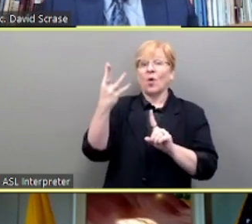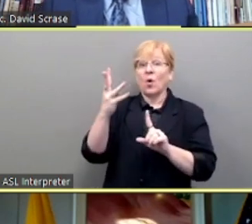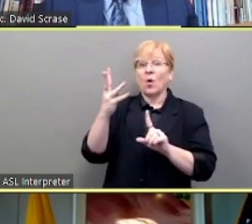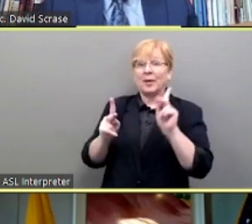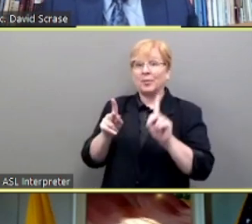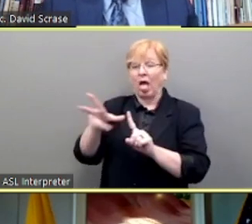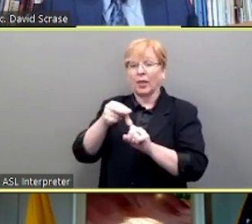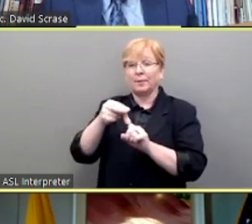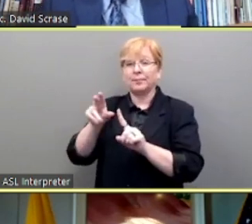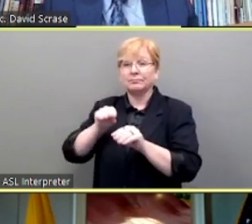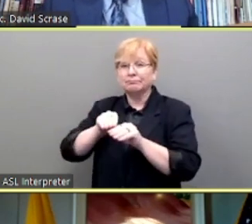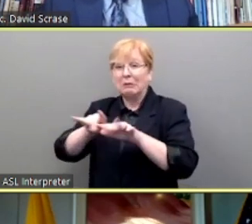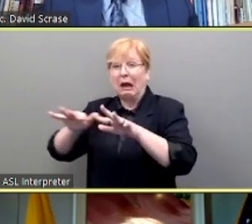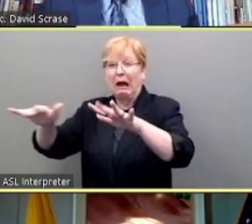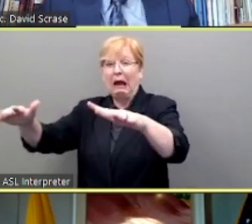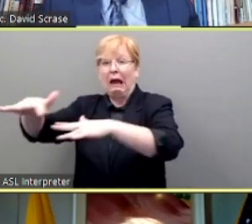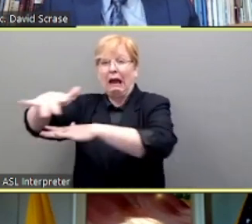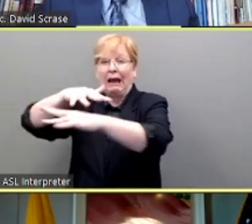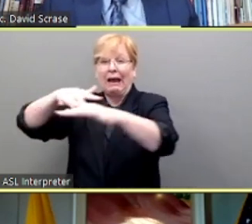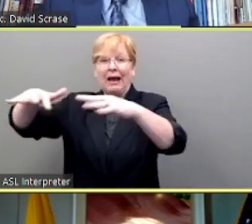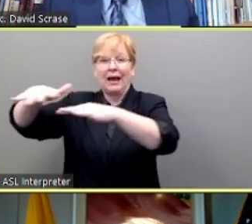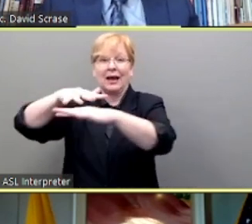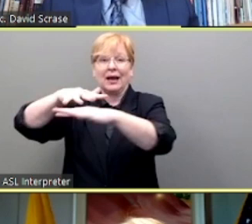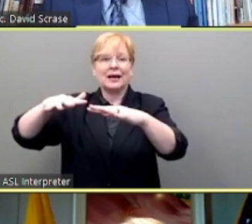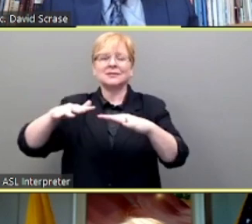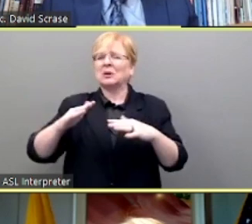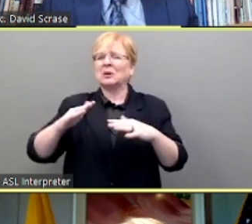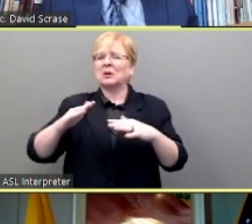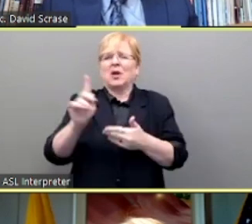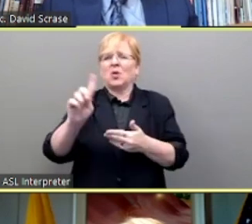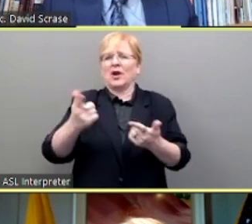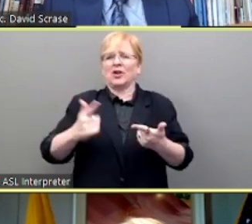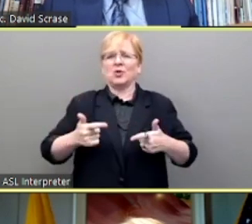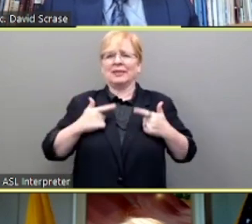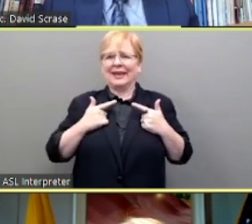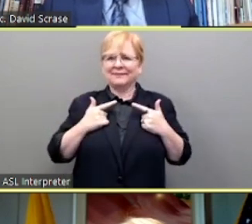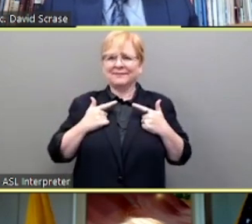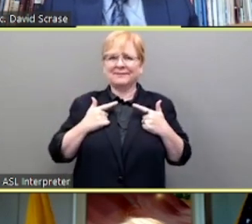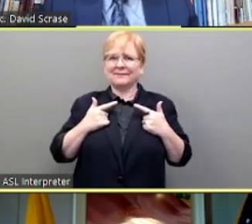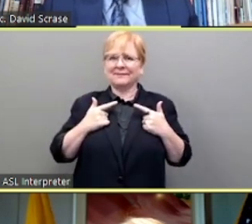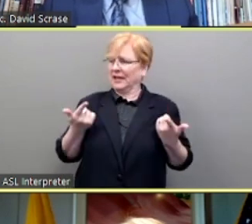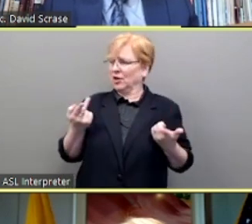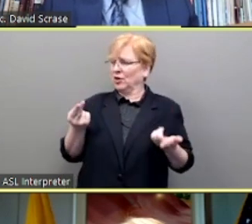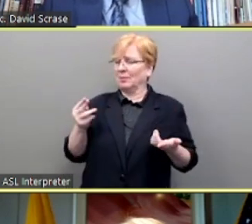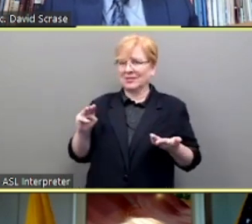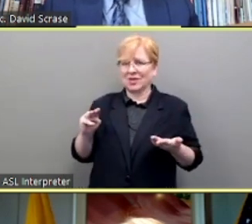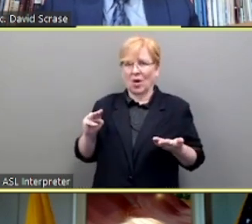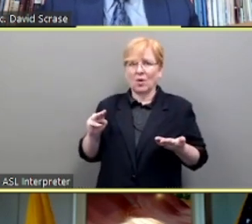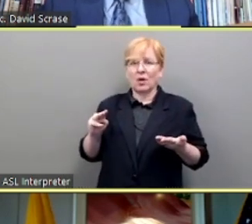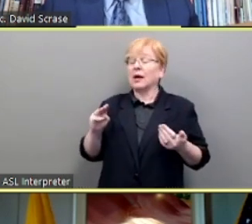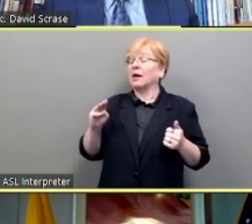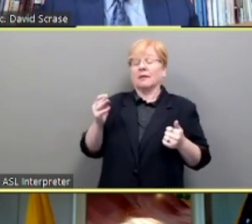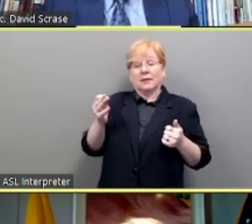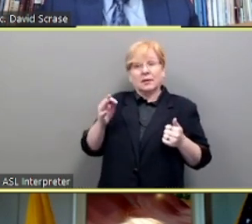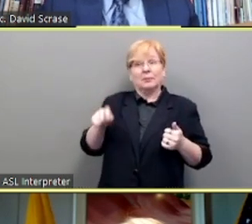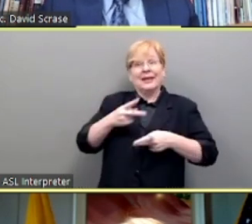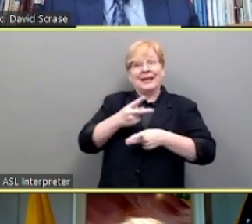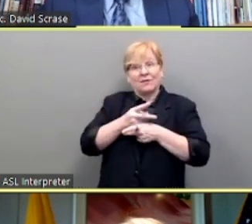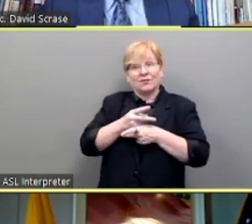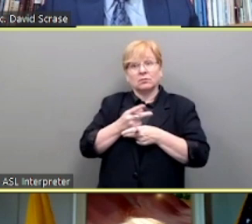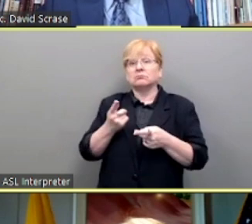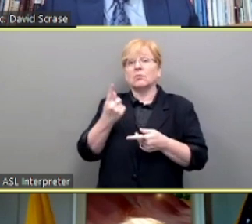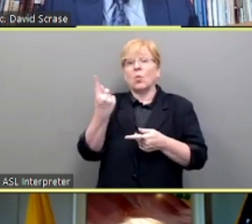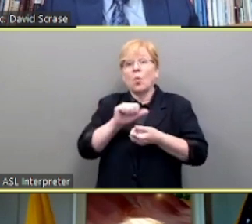be careful indoors, no matter what county you live in New Mexico at this point. It's a high-risk environment. Washing